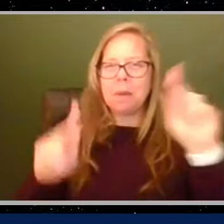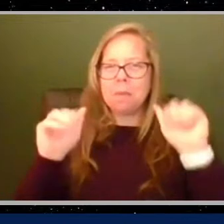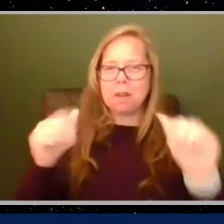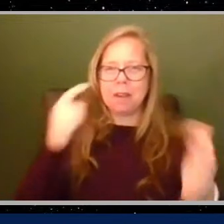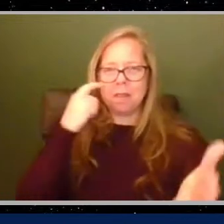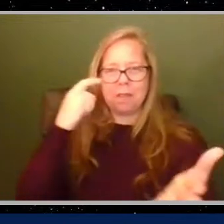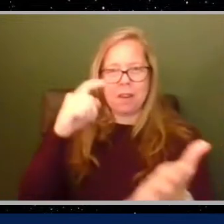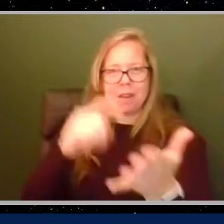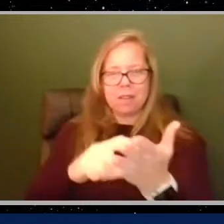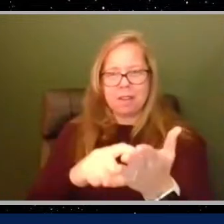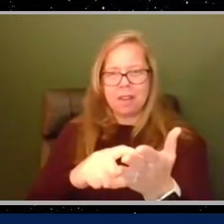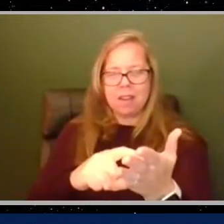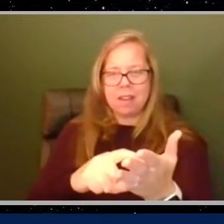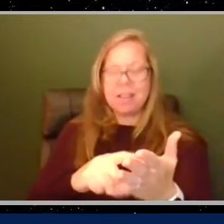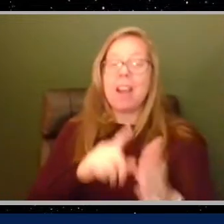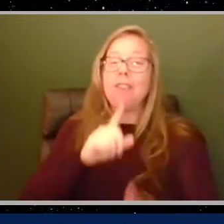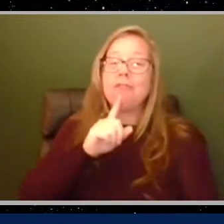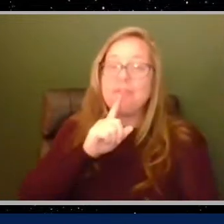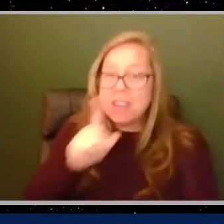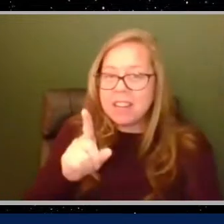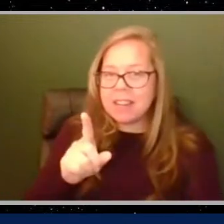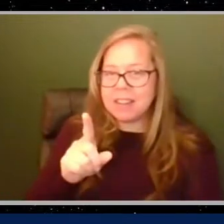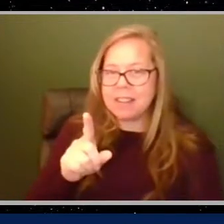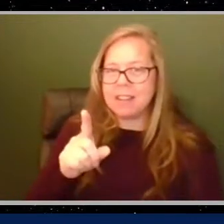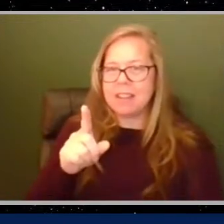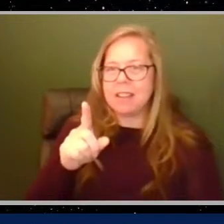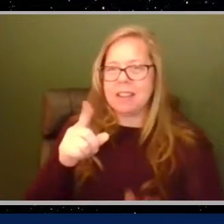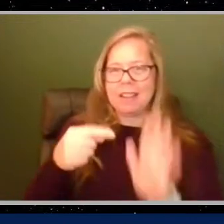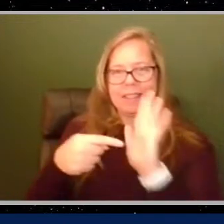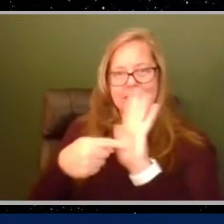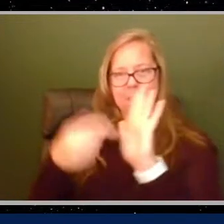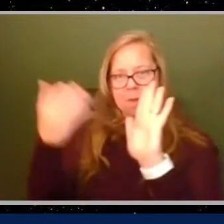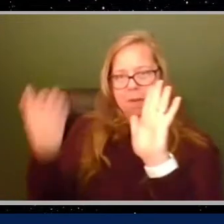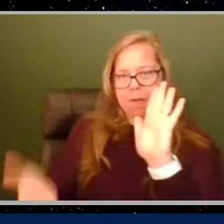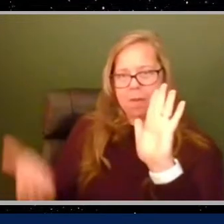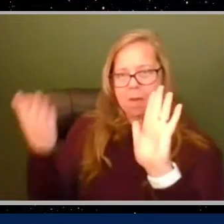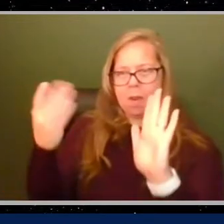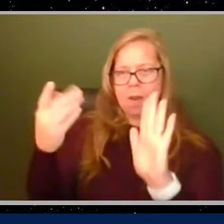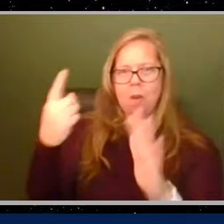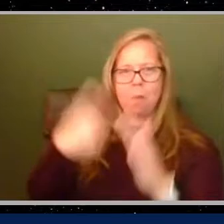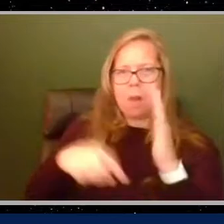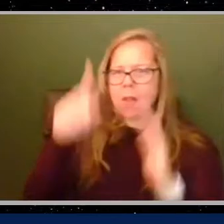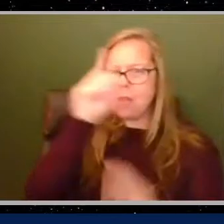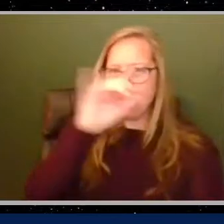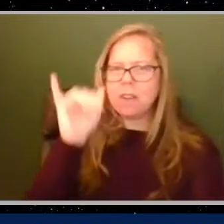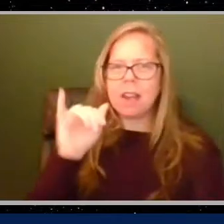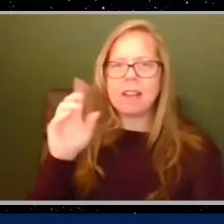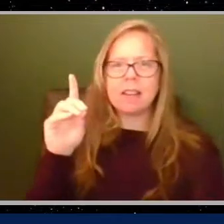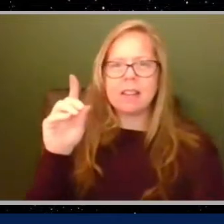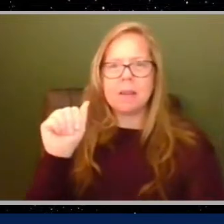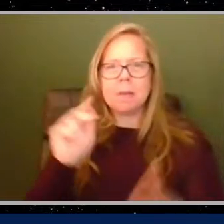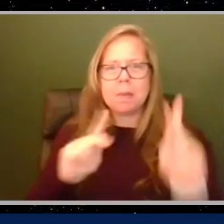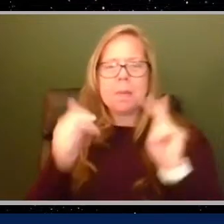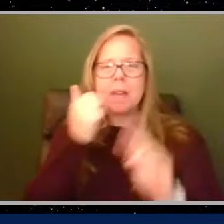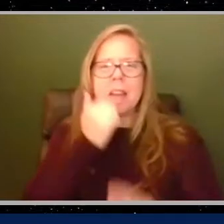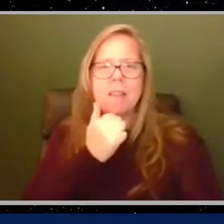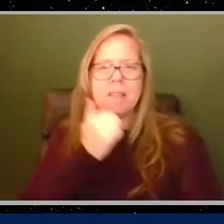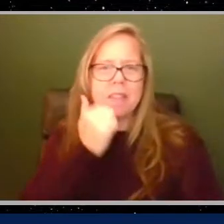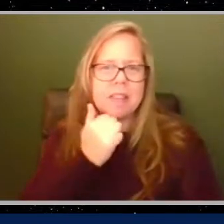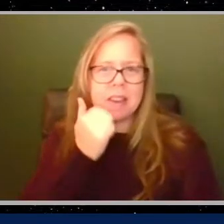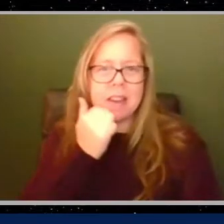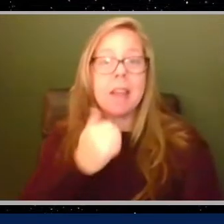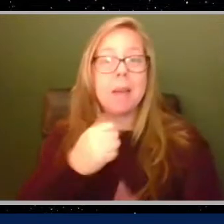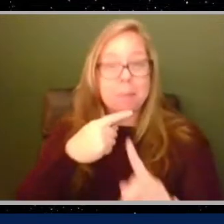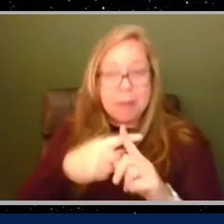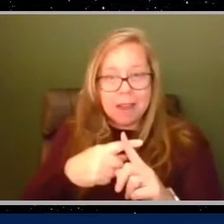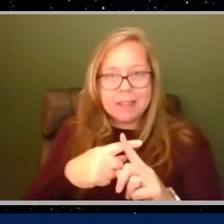a realistic reflection of what a disabled life, you know, looks like on a day-to-day, as well as, doing